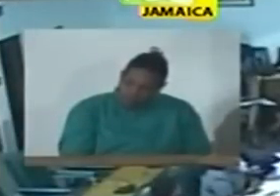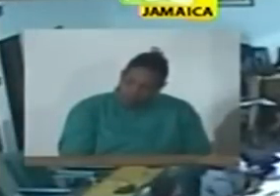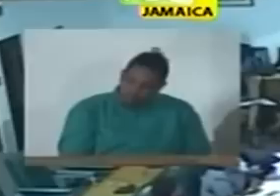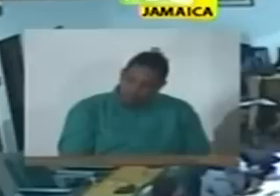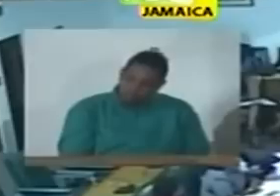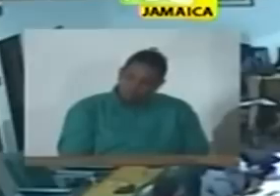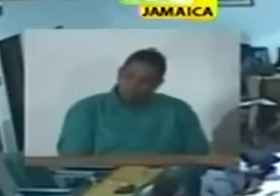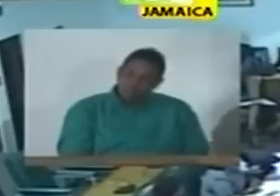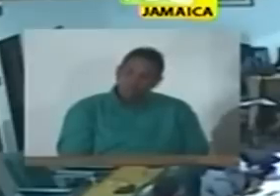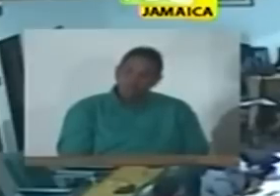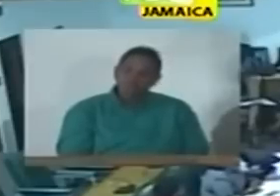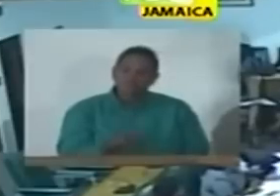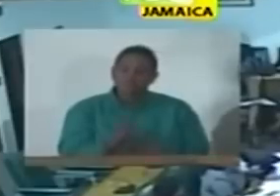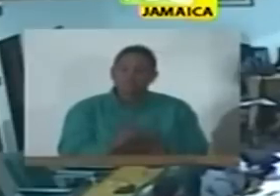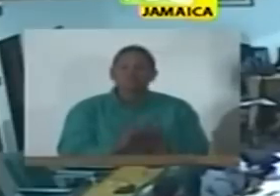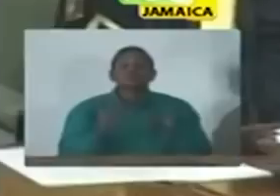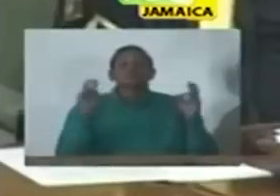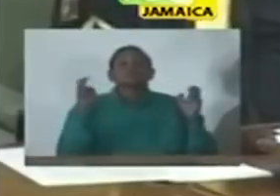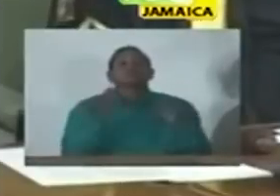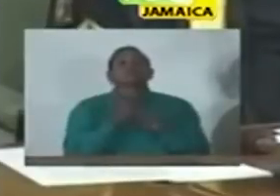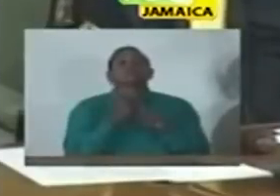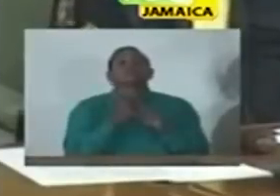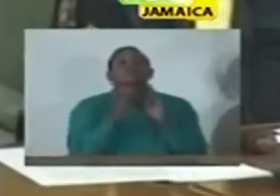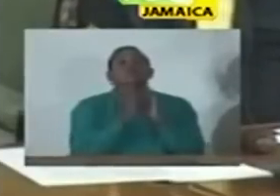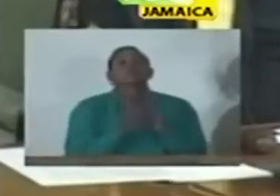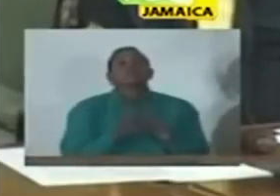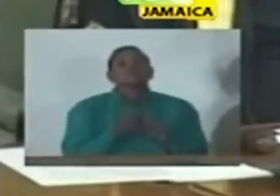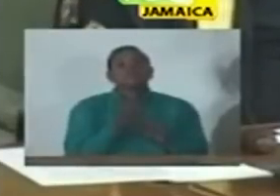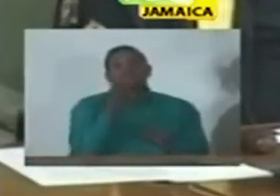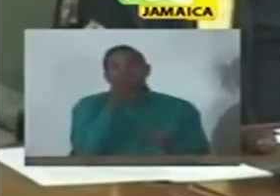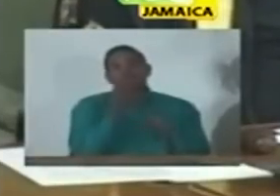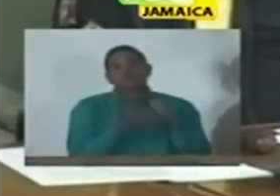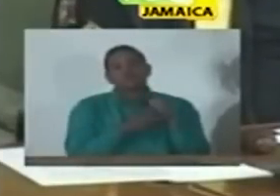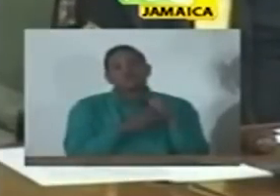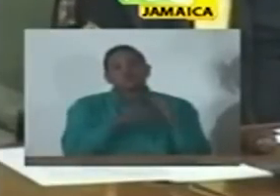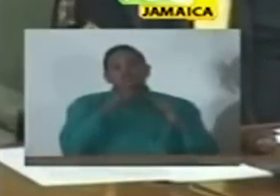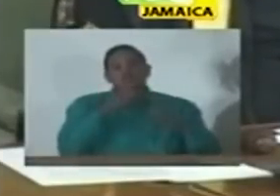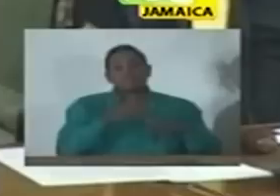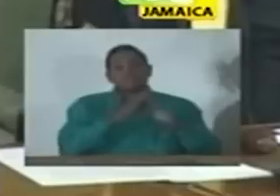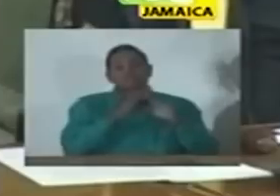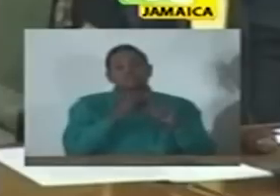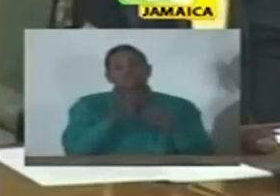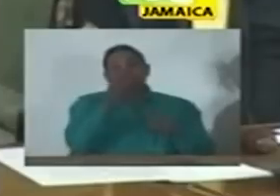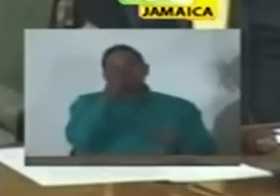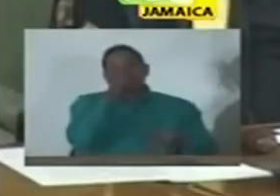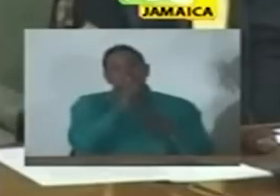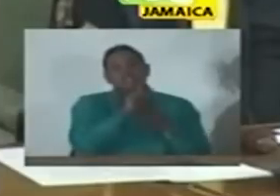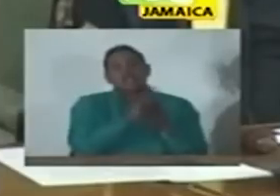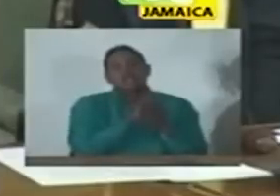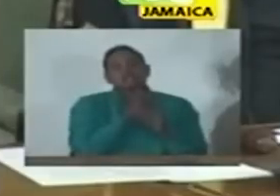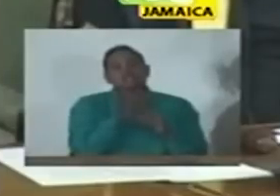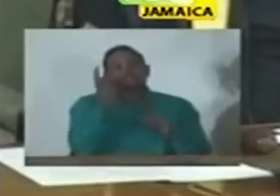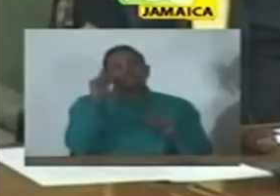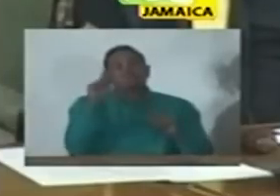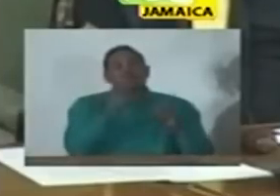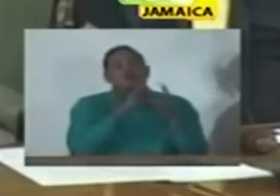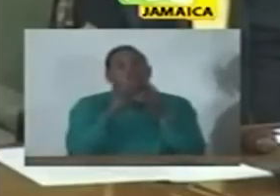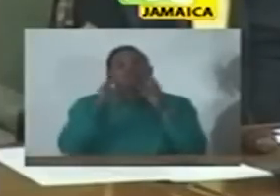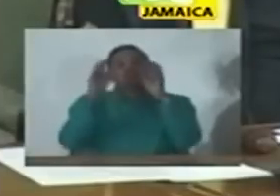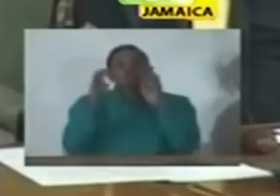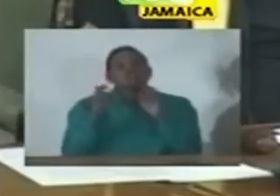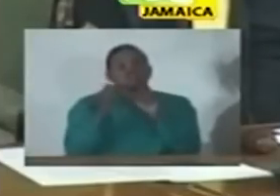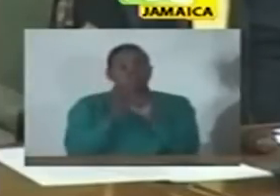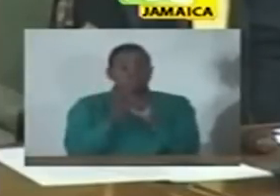A bill entitled An Act to Amend the Food Storage and Prevention of Infestation Act and for Connected